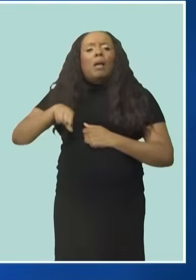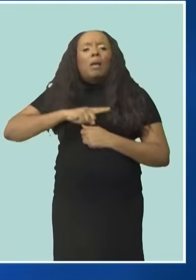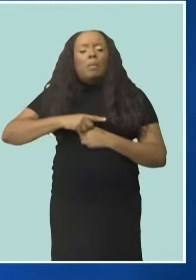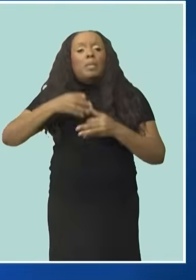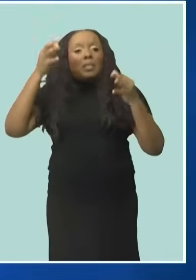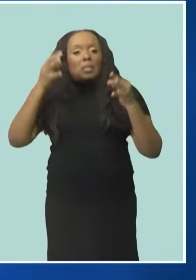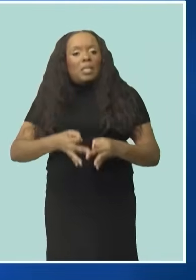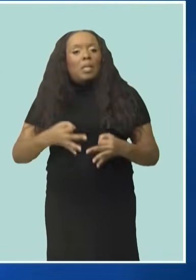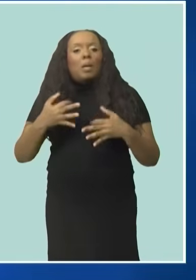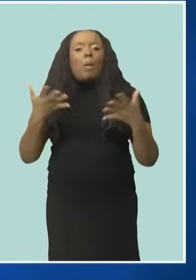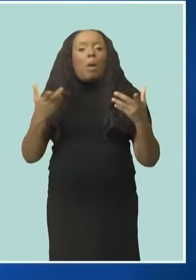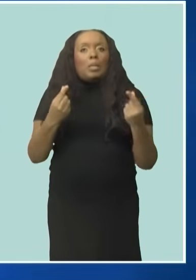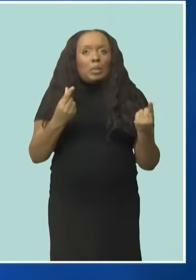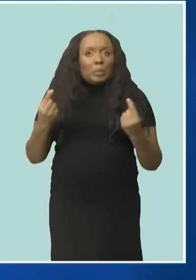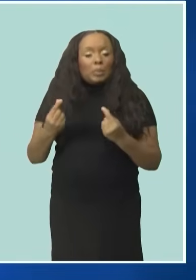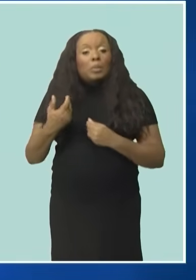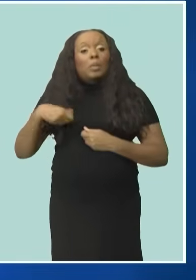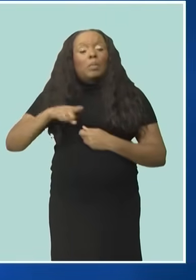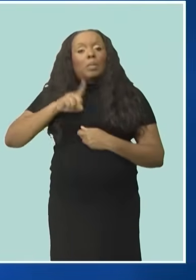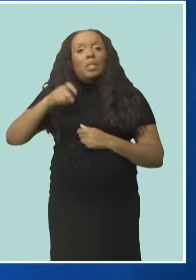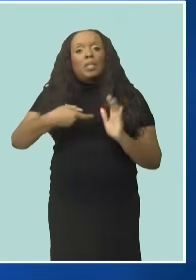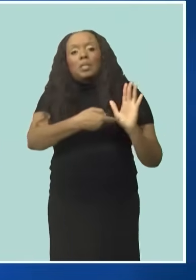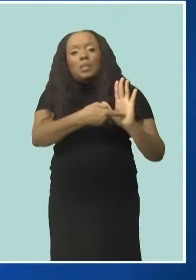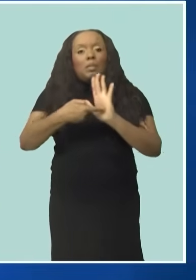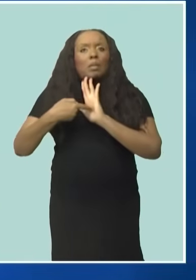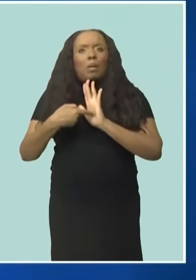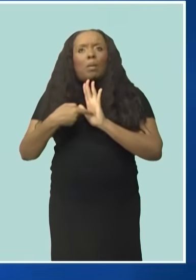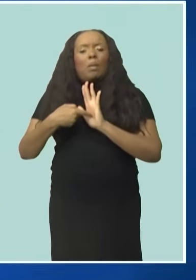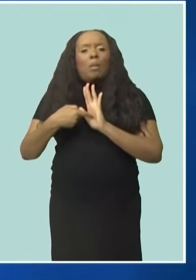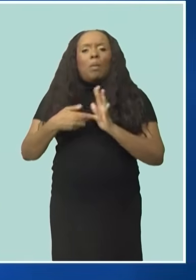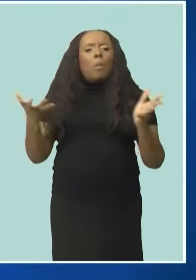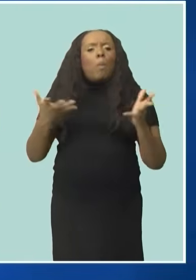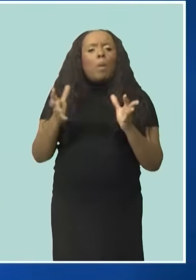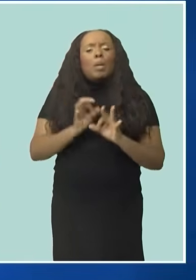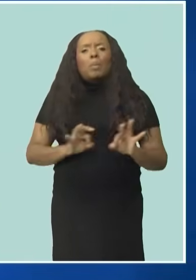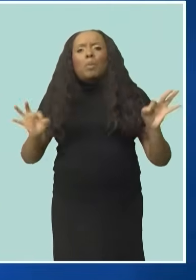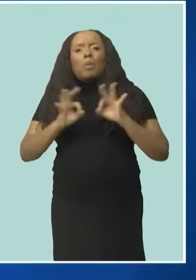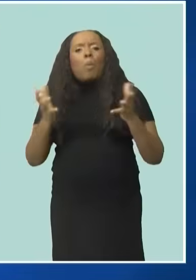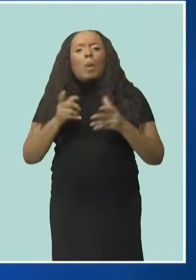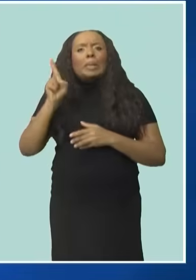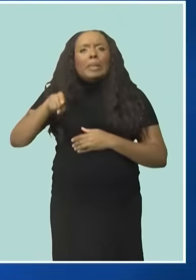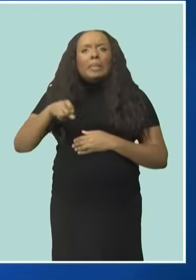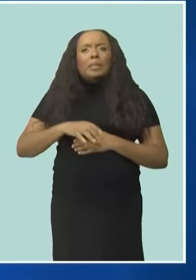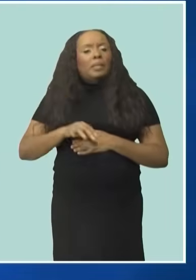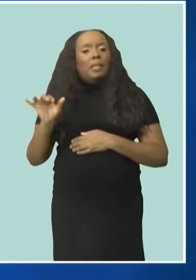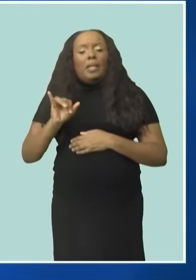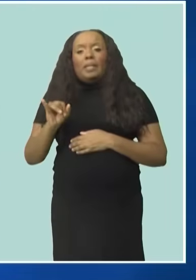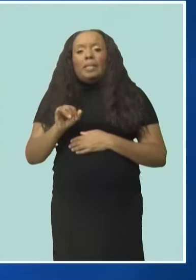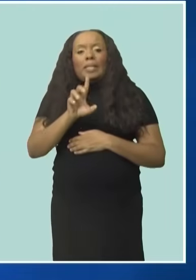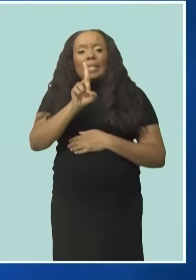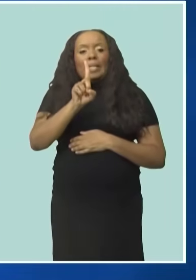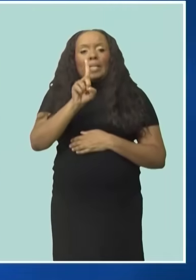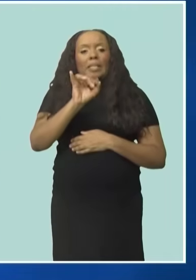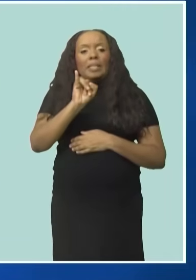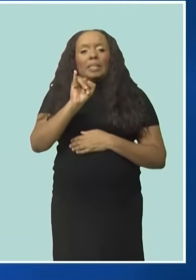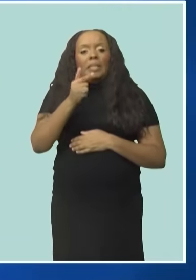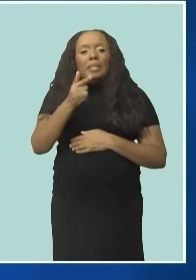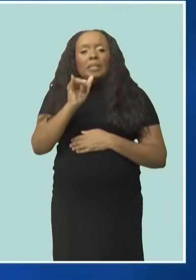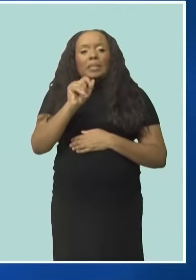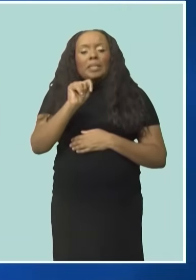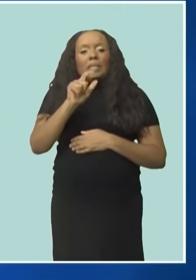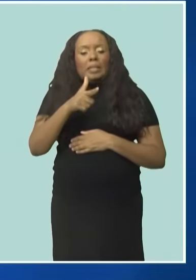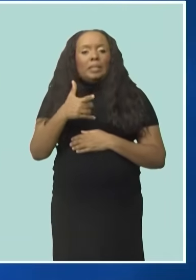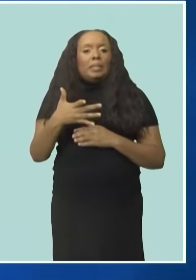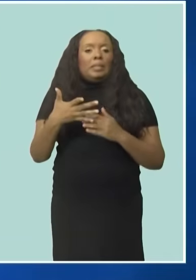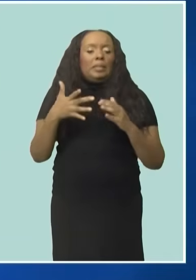states. We need here to highlight region-specific needs, such as digital access, and plug the solutions into the ecosystem that we've been